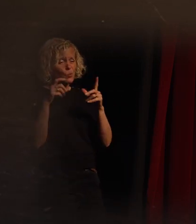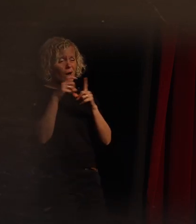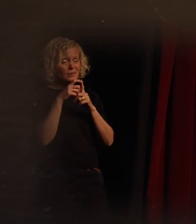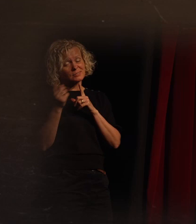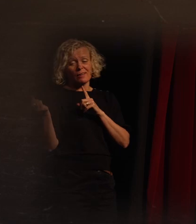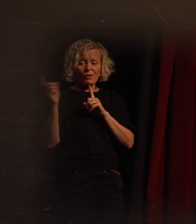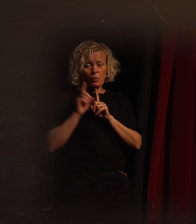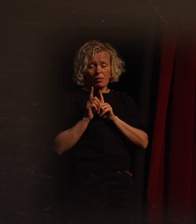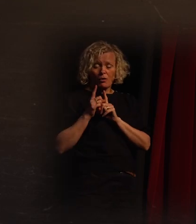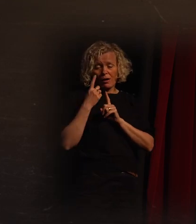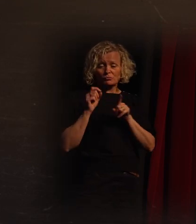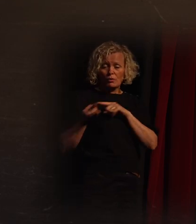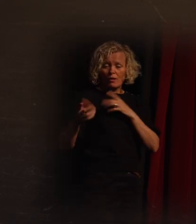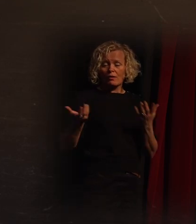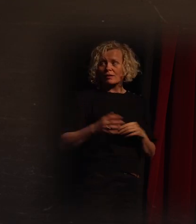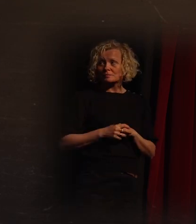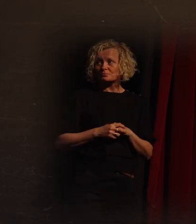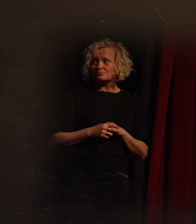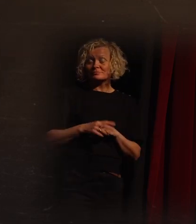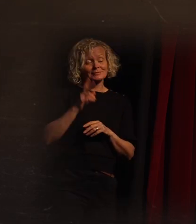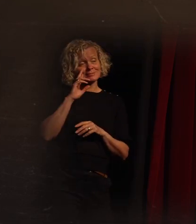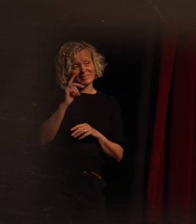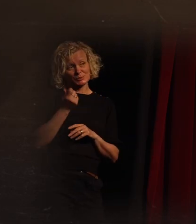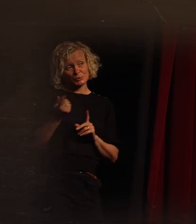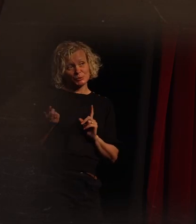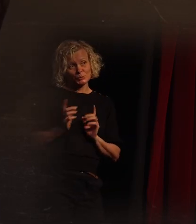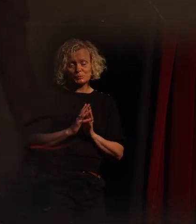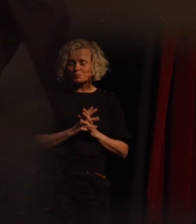Come along, have a nice time. See you soon.